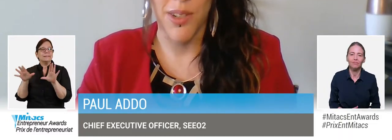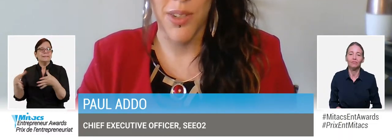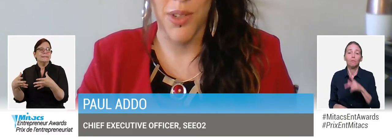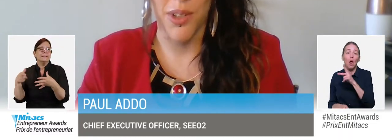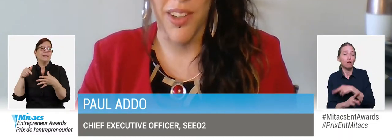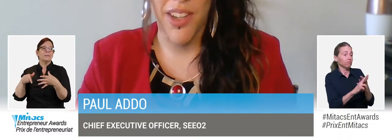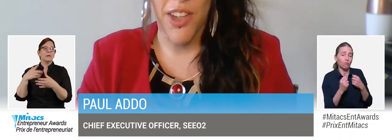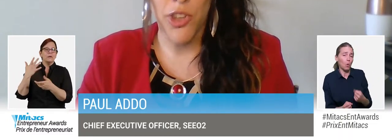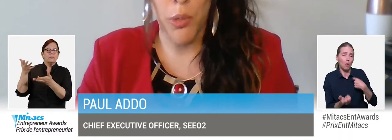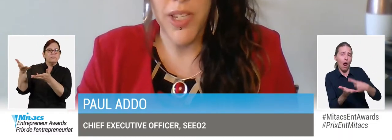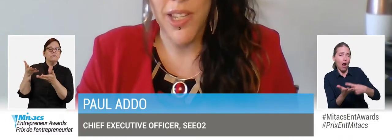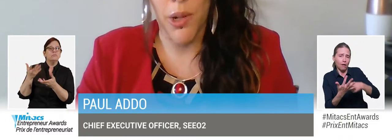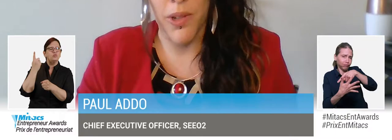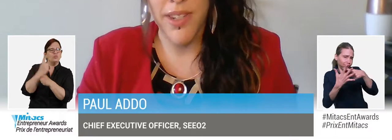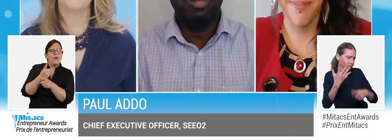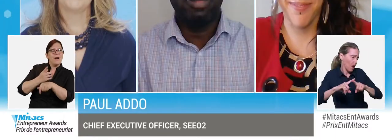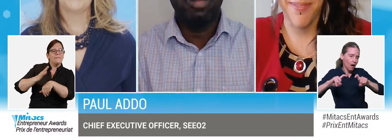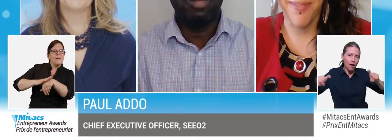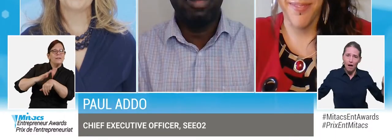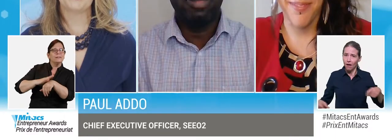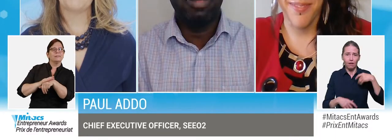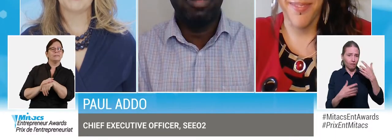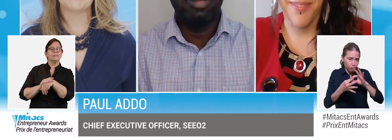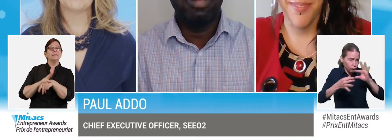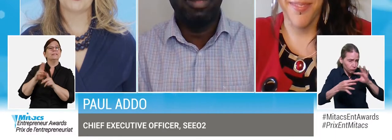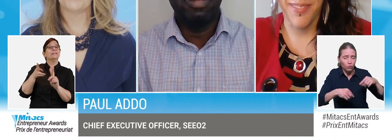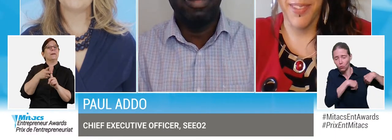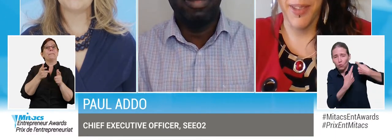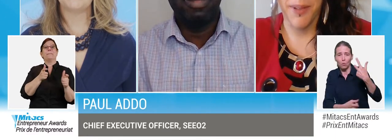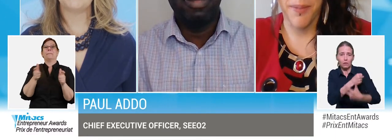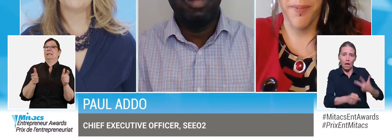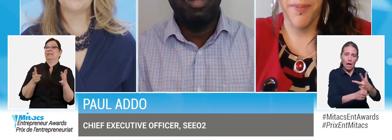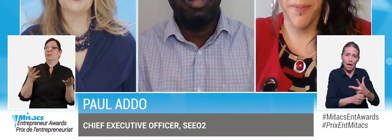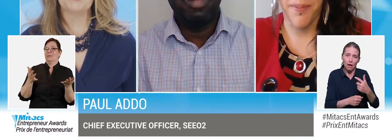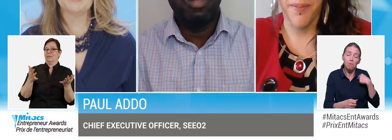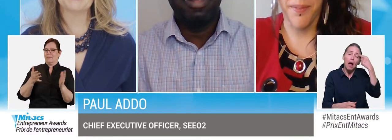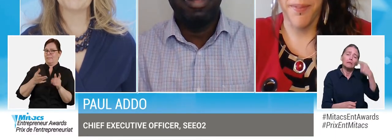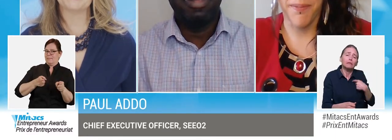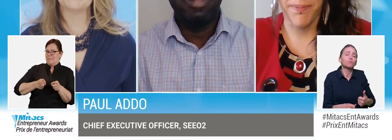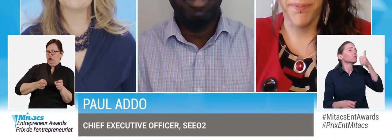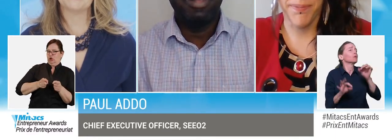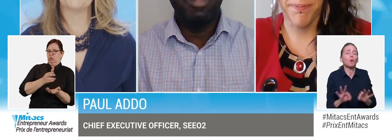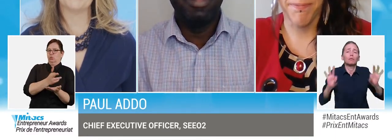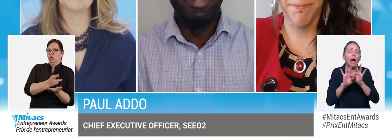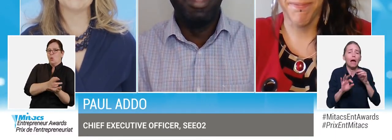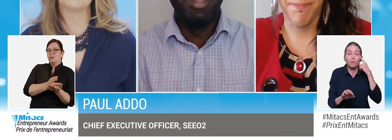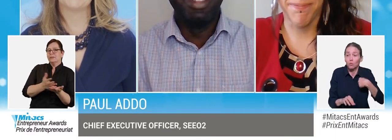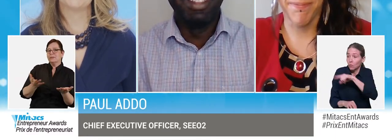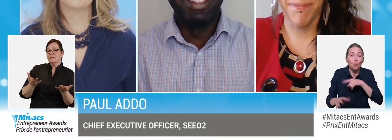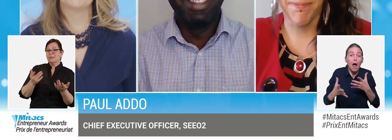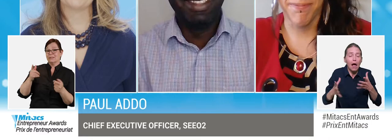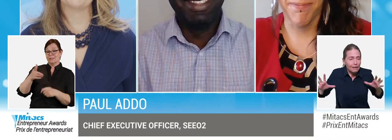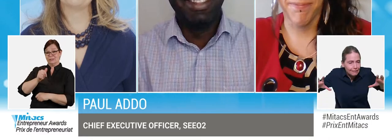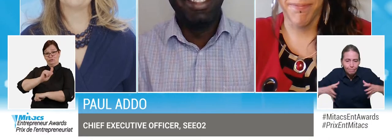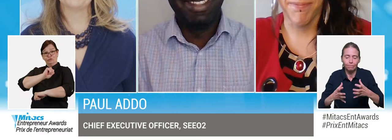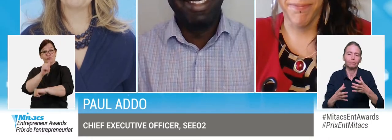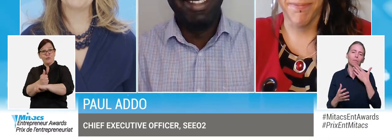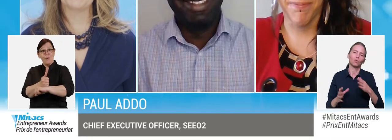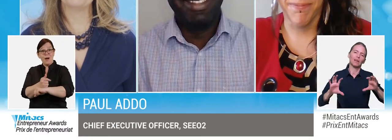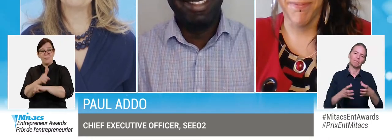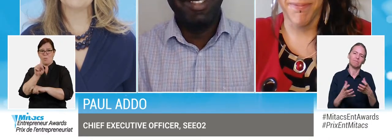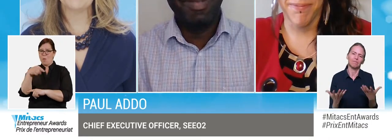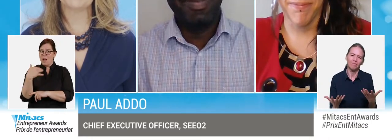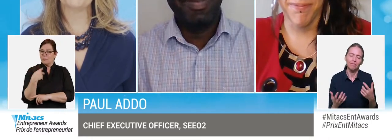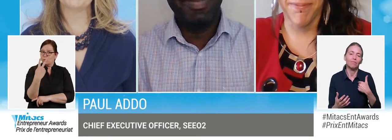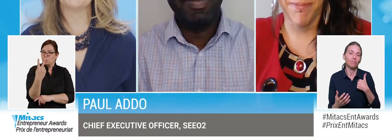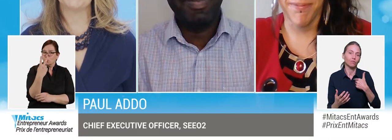created to reach the goals. Yeah, it's good advice. It's not always easy to do, but it's really good advice. Okay, Paul,